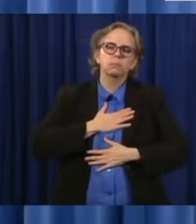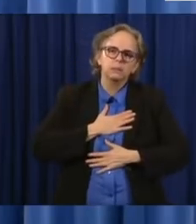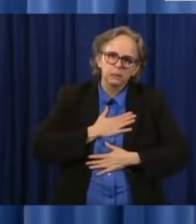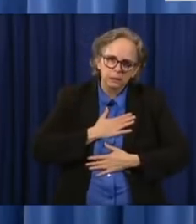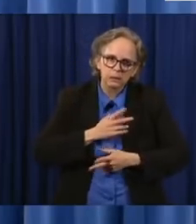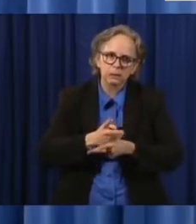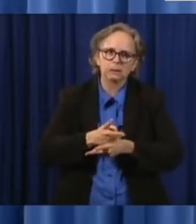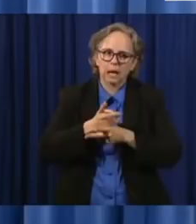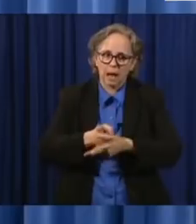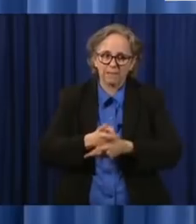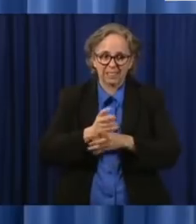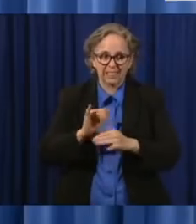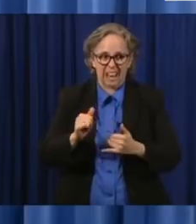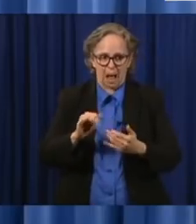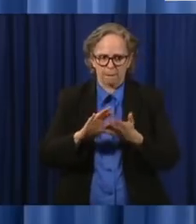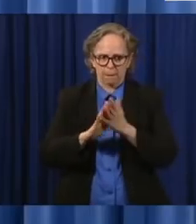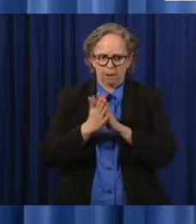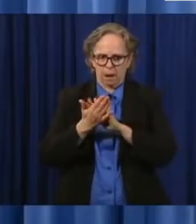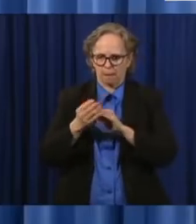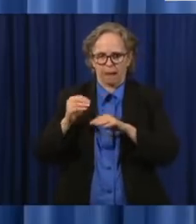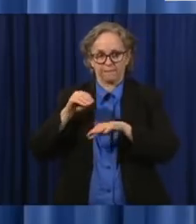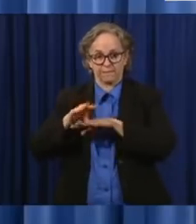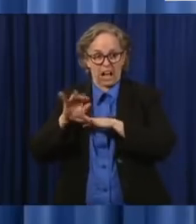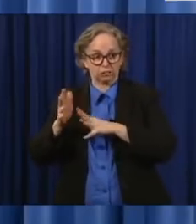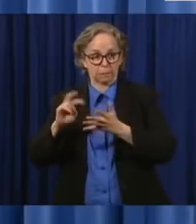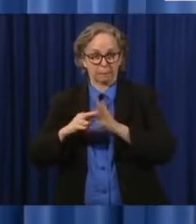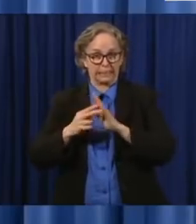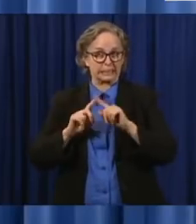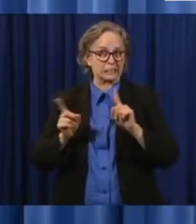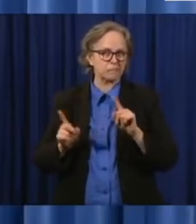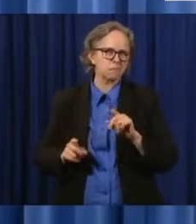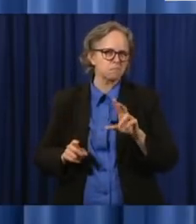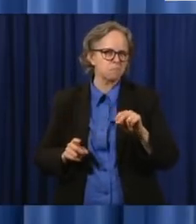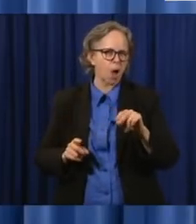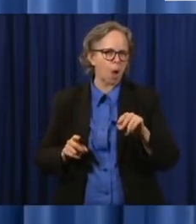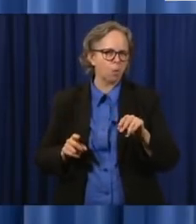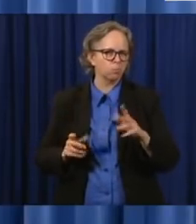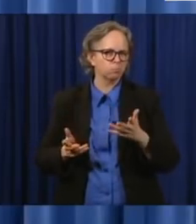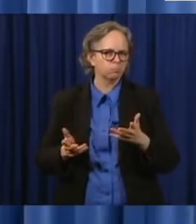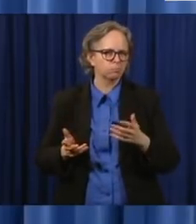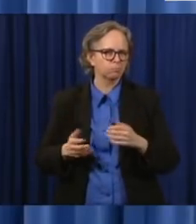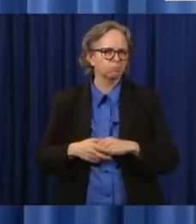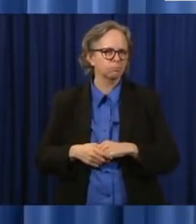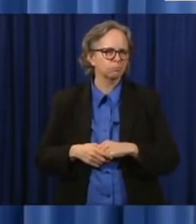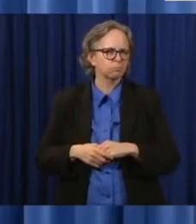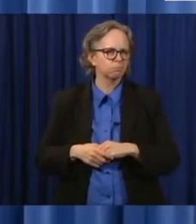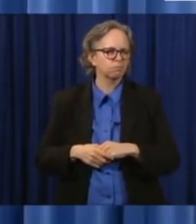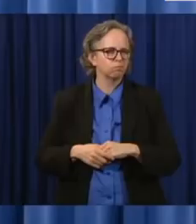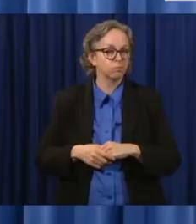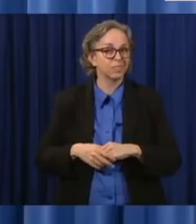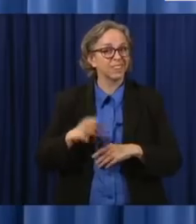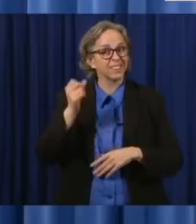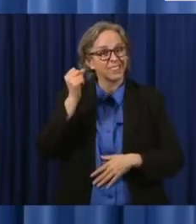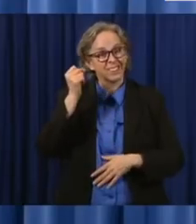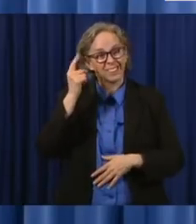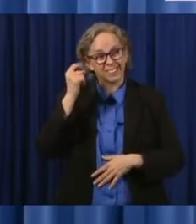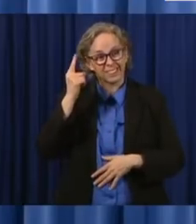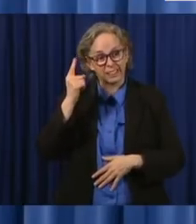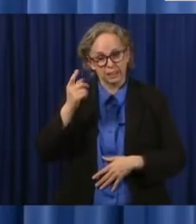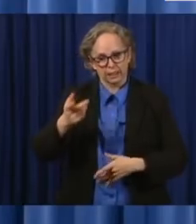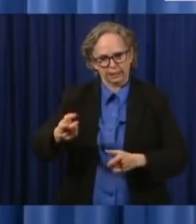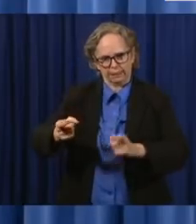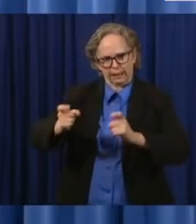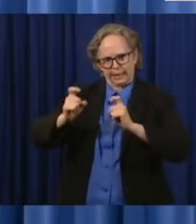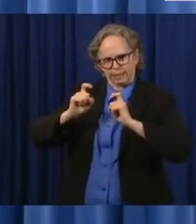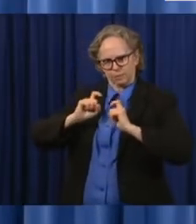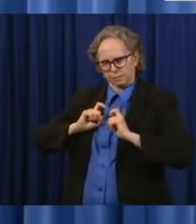lot really of change. Again, it gives us the opportunity, gives me the opportunity, and Dr. Acton and